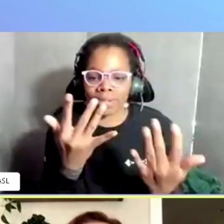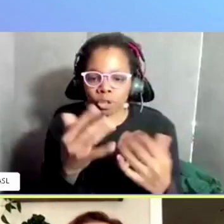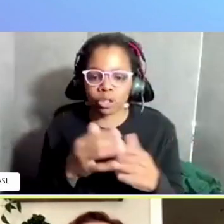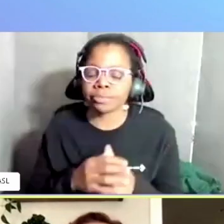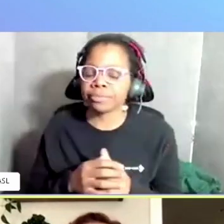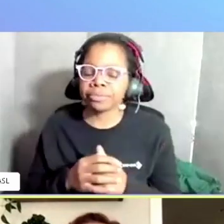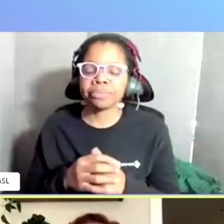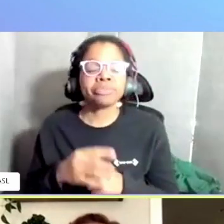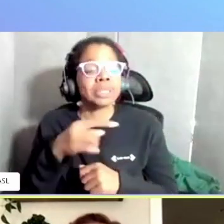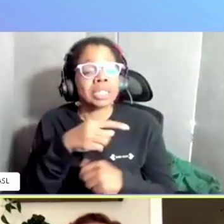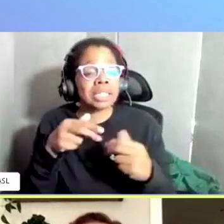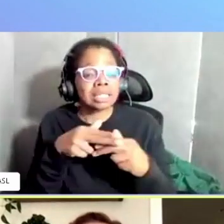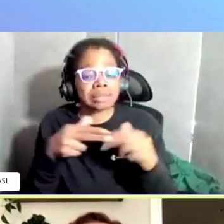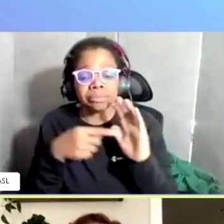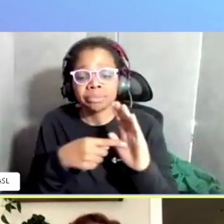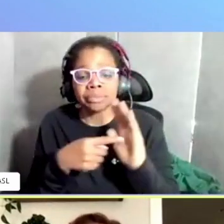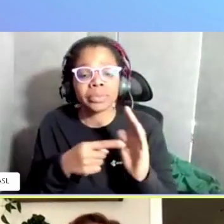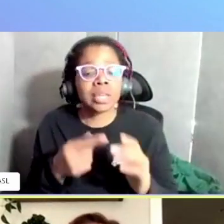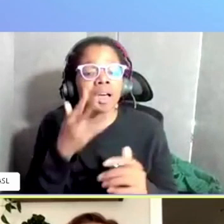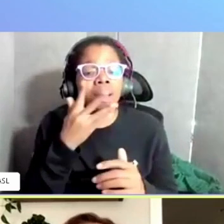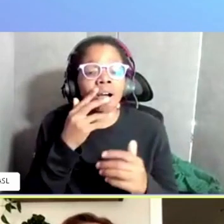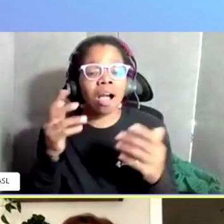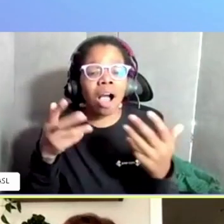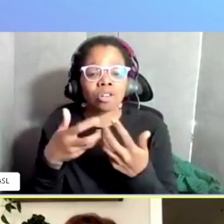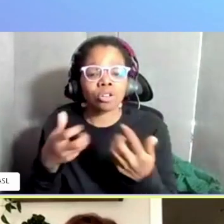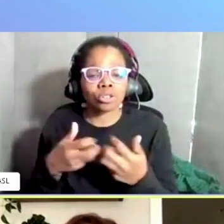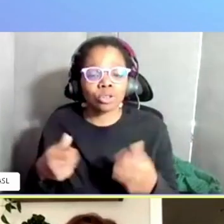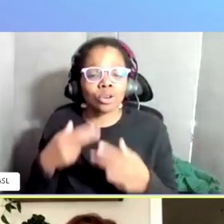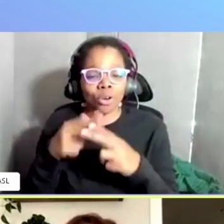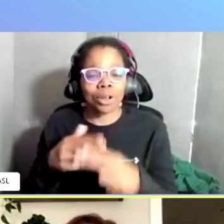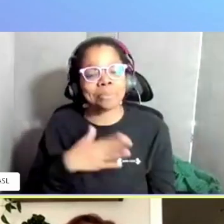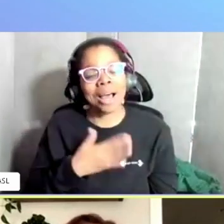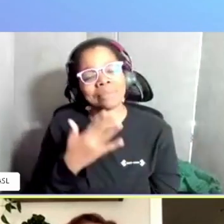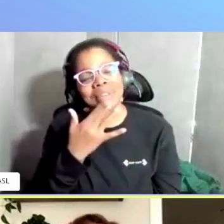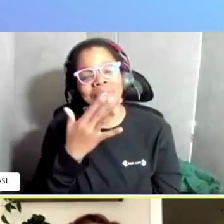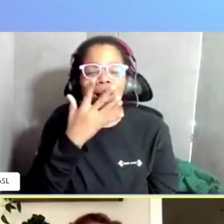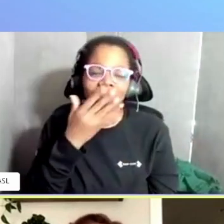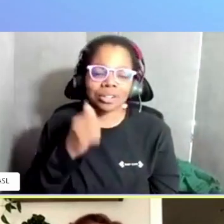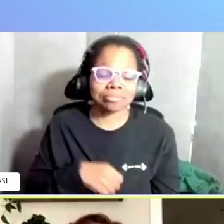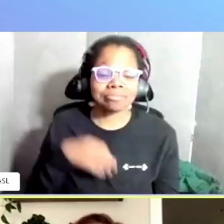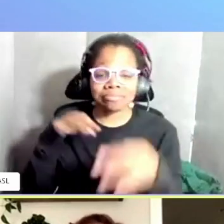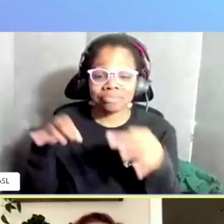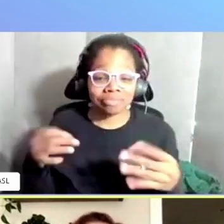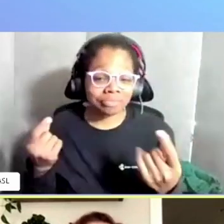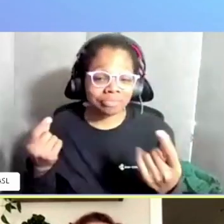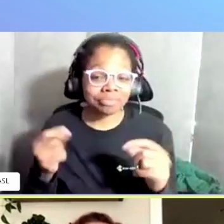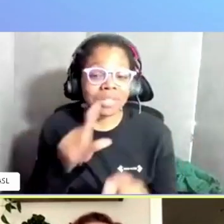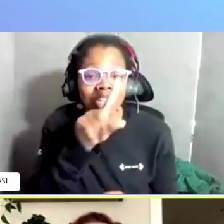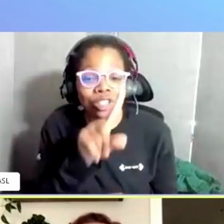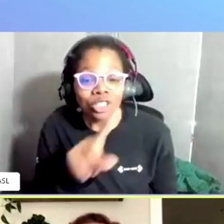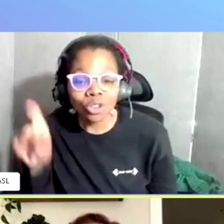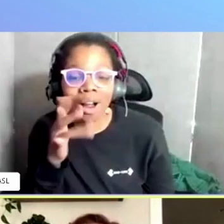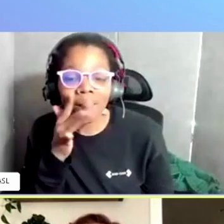So this slide shows an example of a color sorter called My Favorite Colors. The instructions say drag